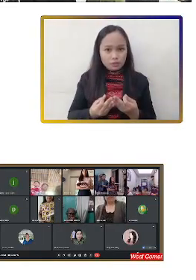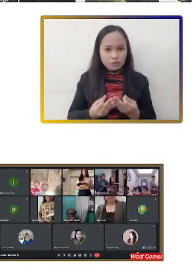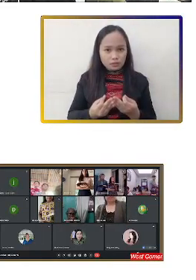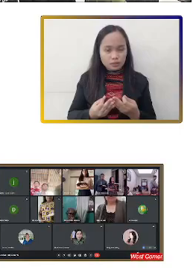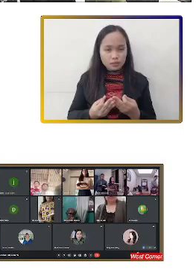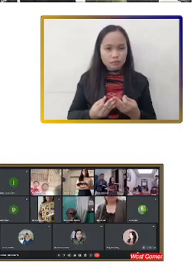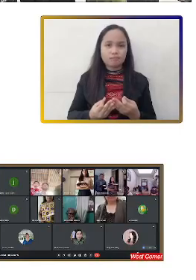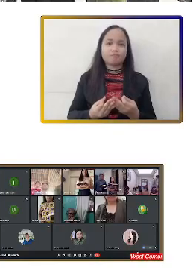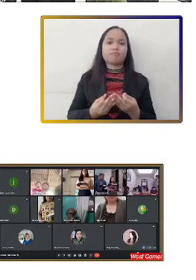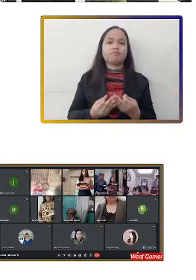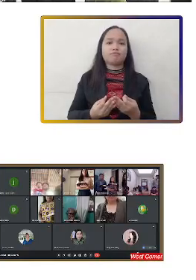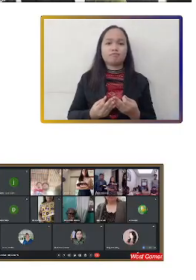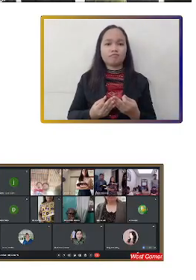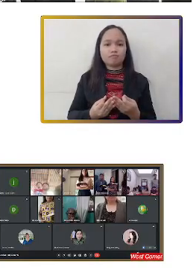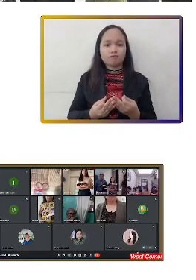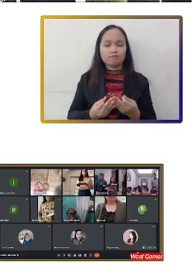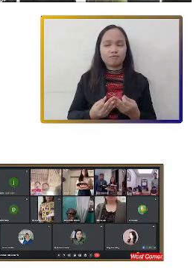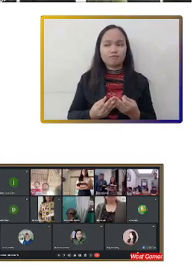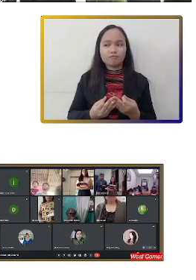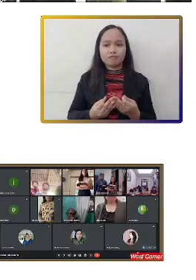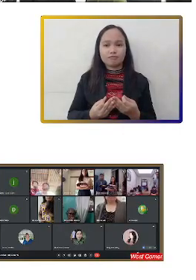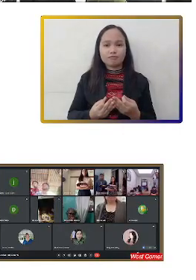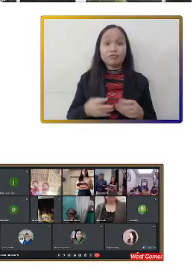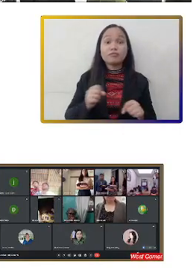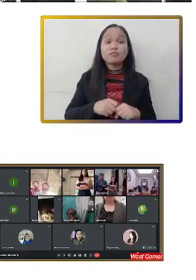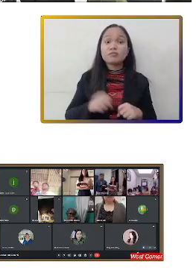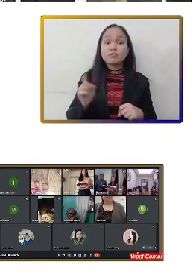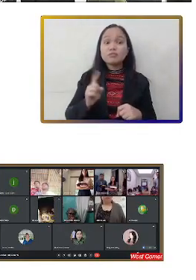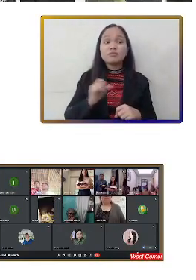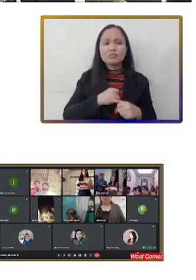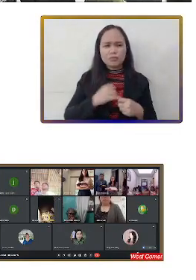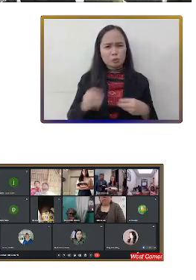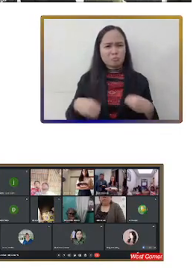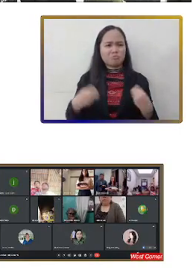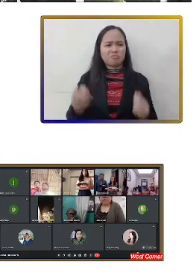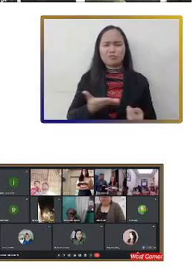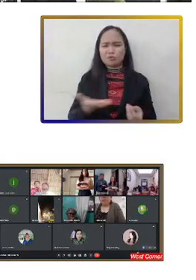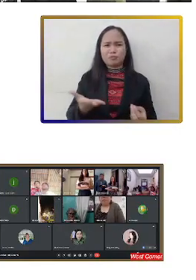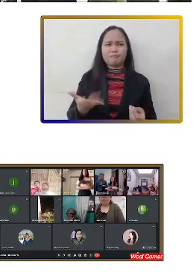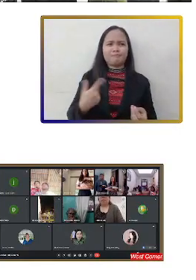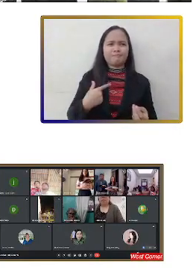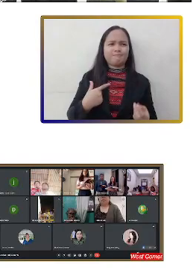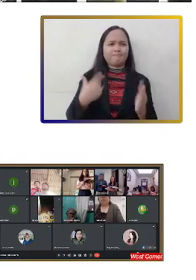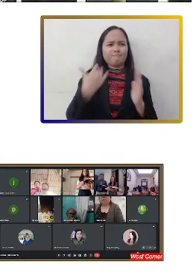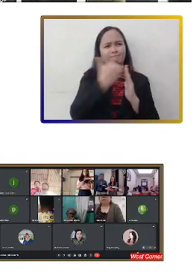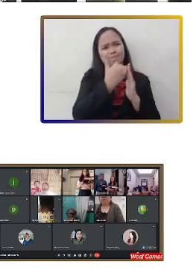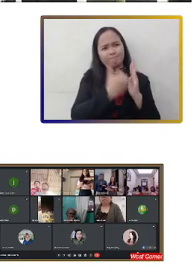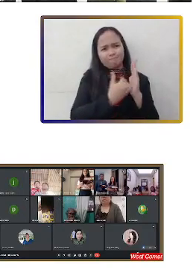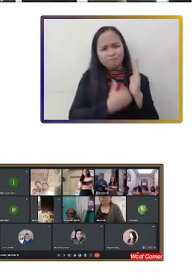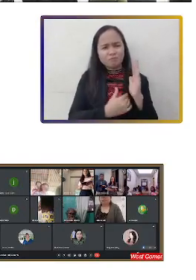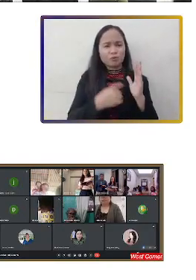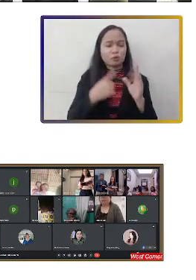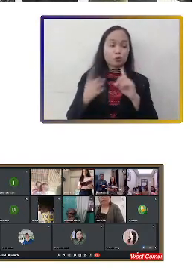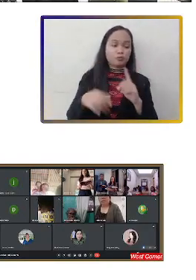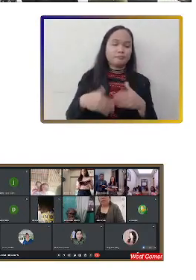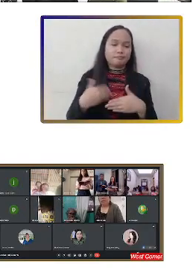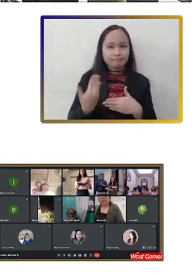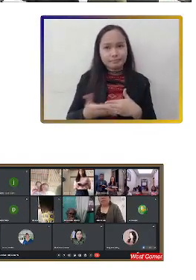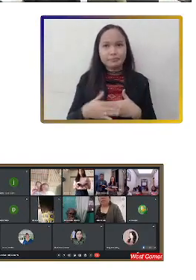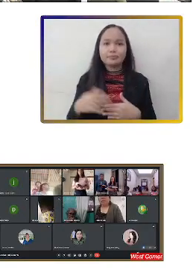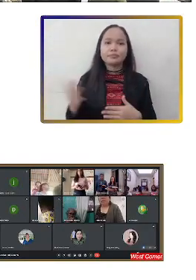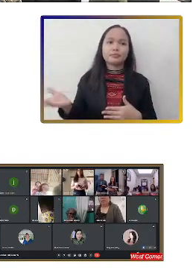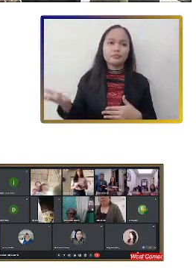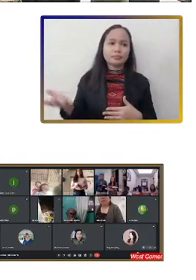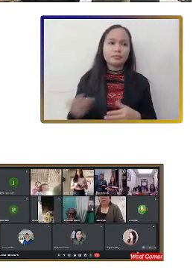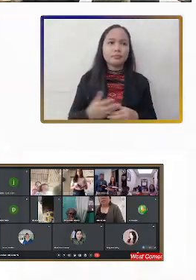I hope you understand now. So I'm just giving you a hint sa lahat ng pag-uusapan po natin. Alright? Now let's keep going. Now, sabi